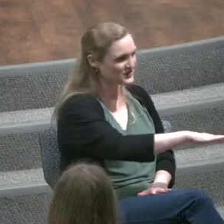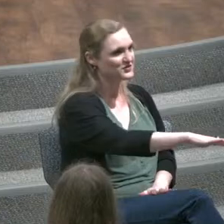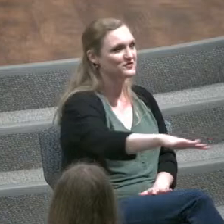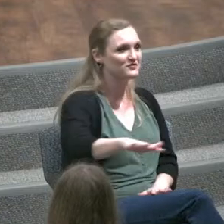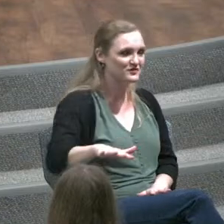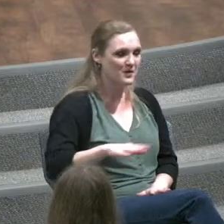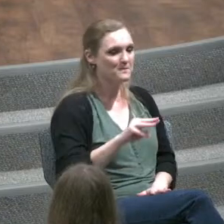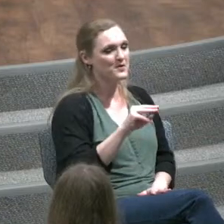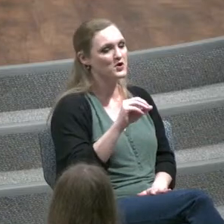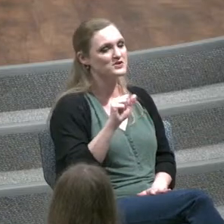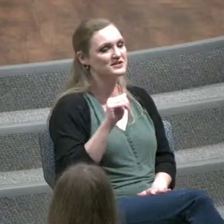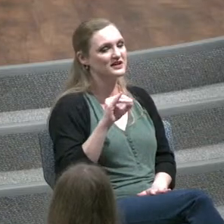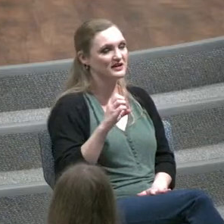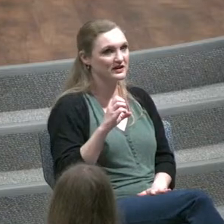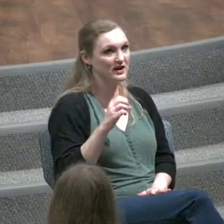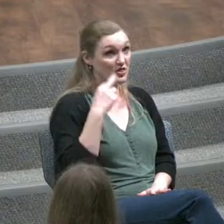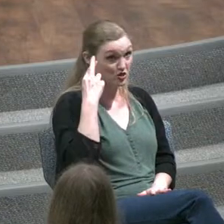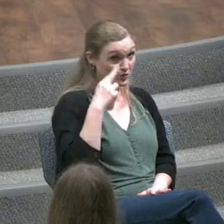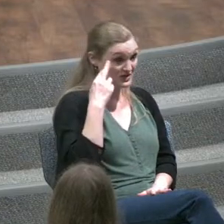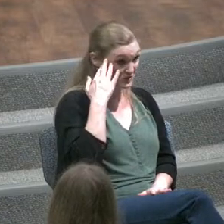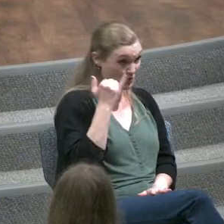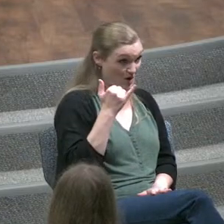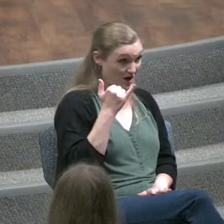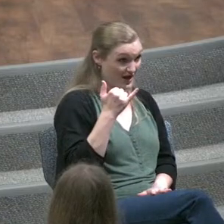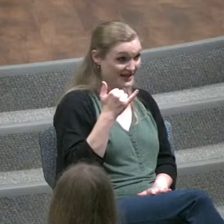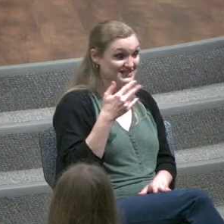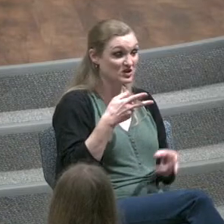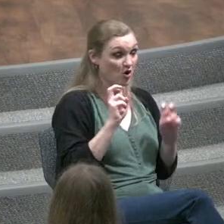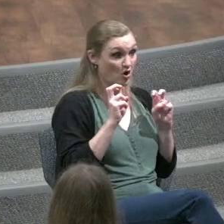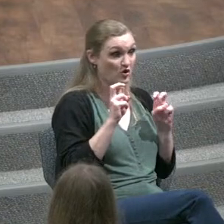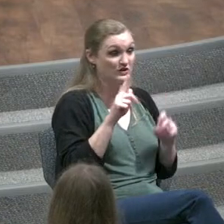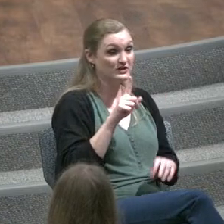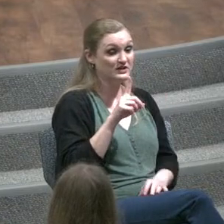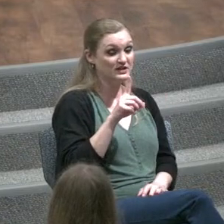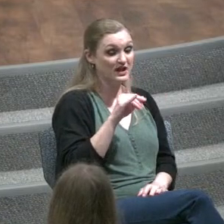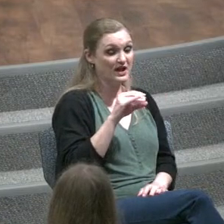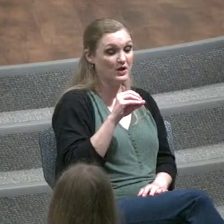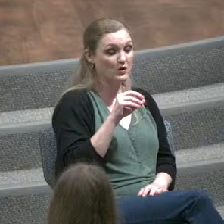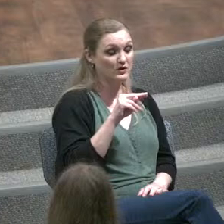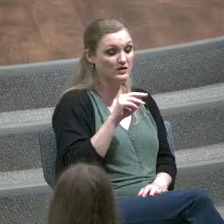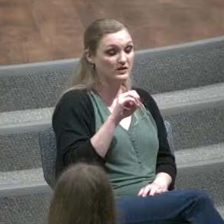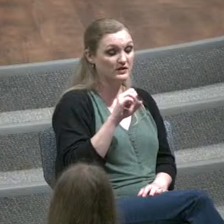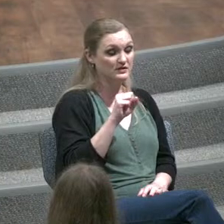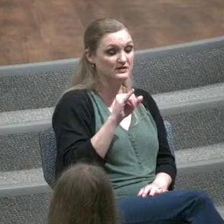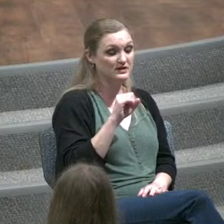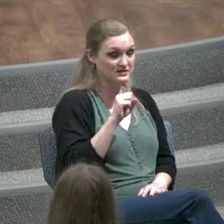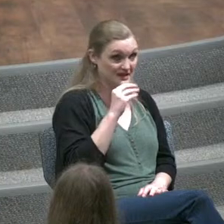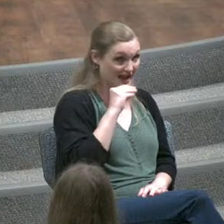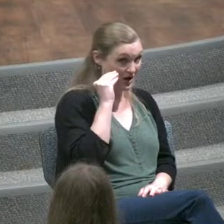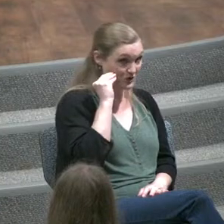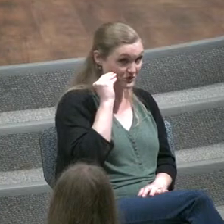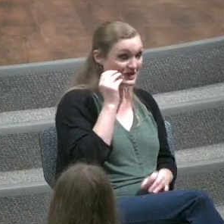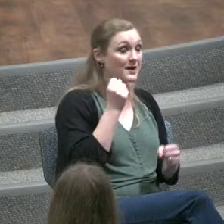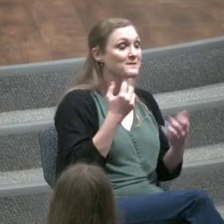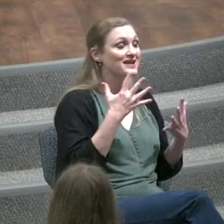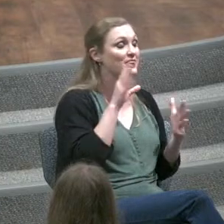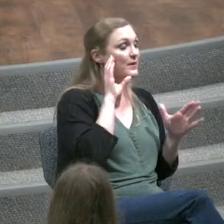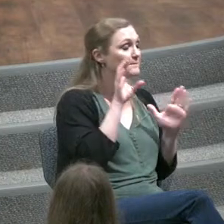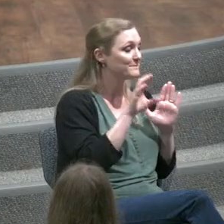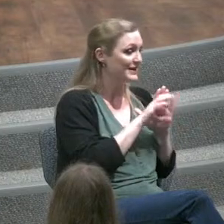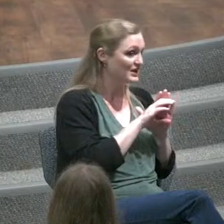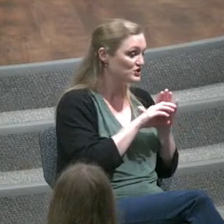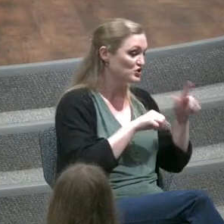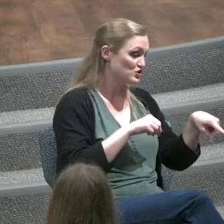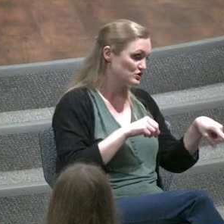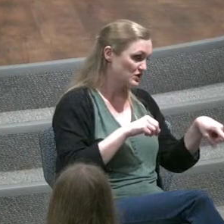but it's a beautiful floor. And the reason why this house is called the Dionysus house is because a lot of the depictions on